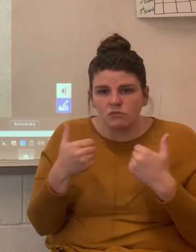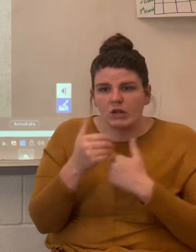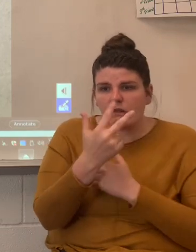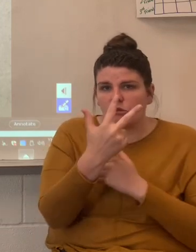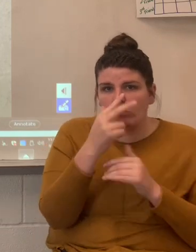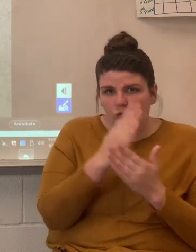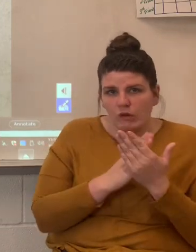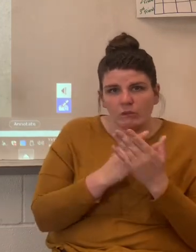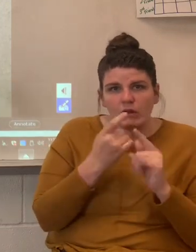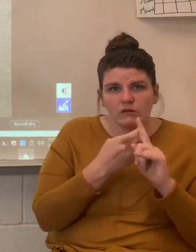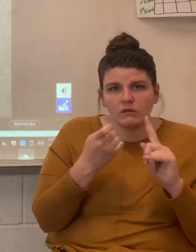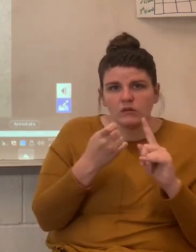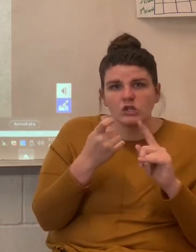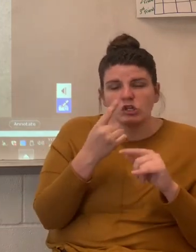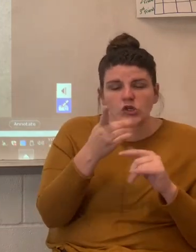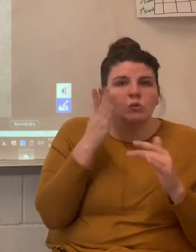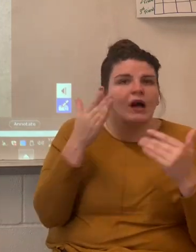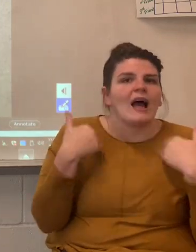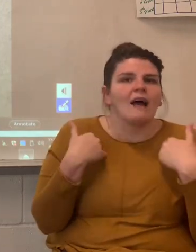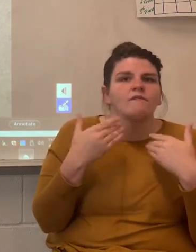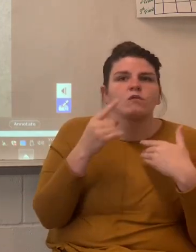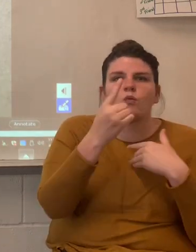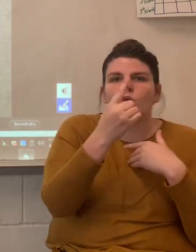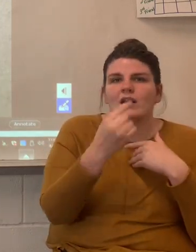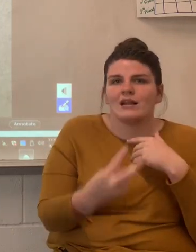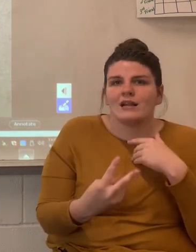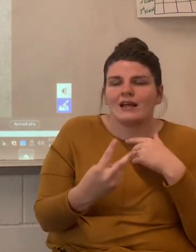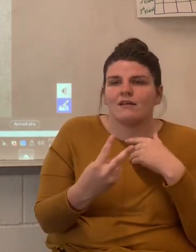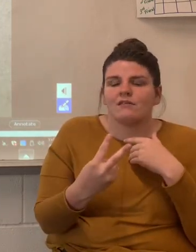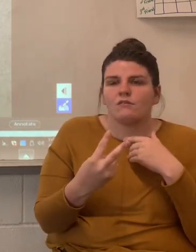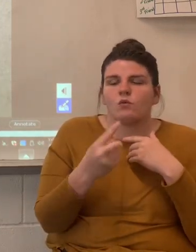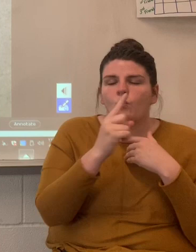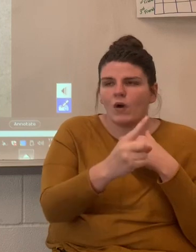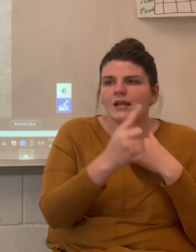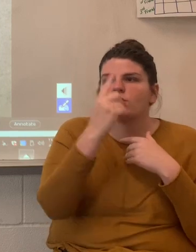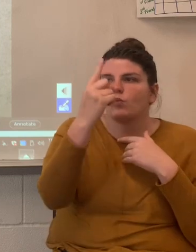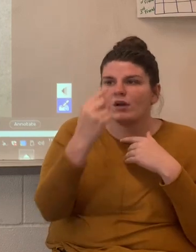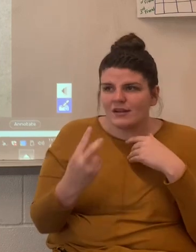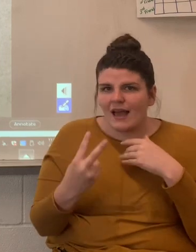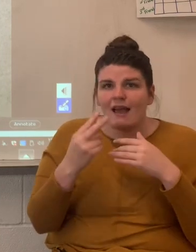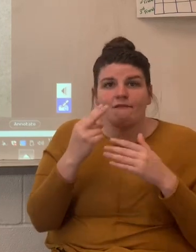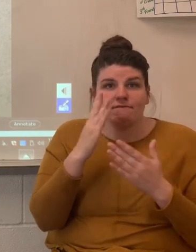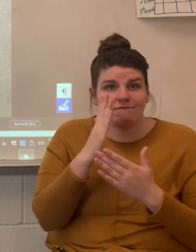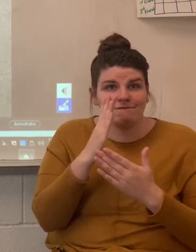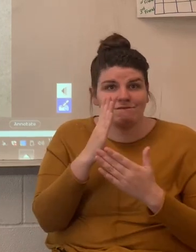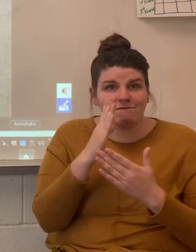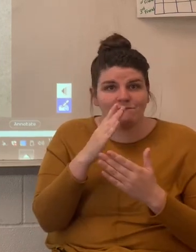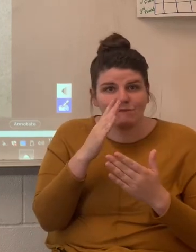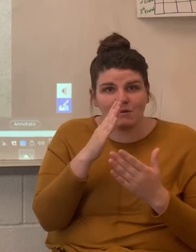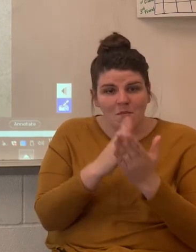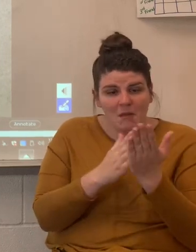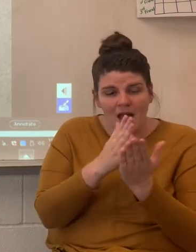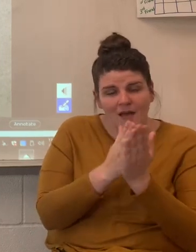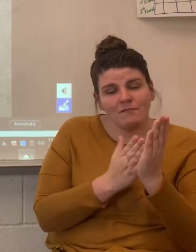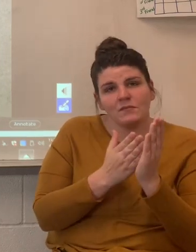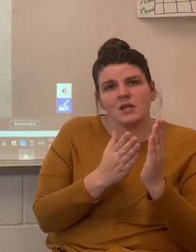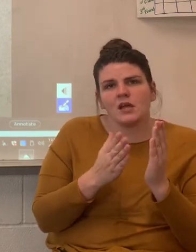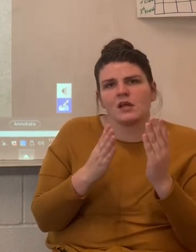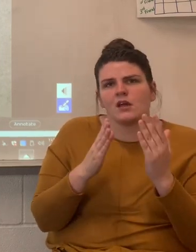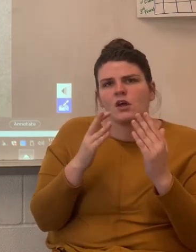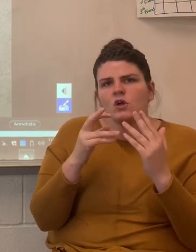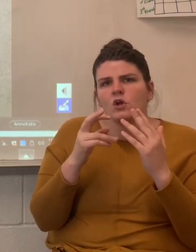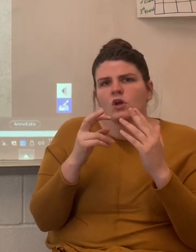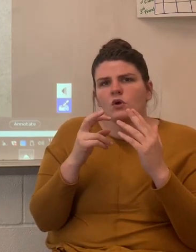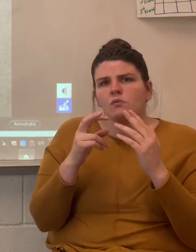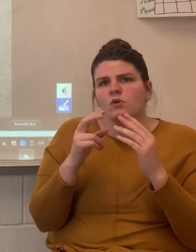would end up with 1 1/2 of a pie. Okay, so that is our model. Our equation then is